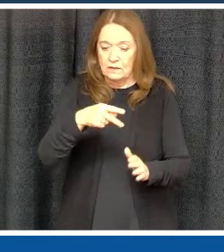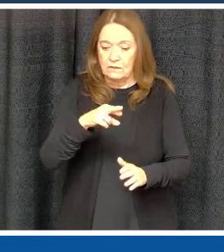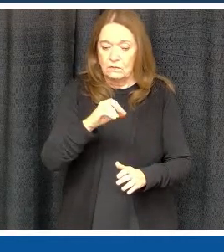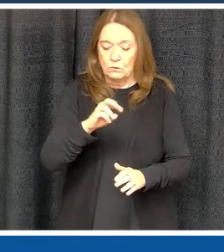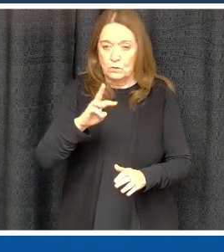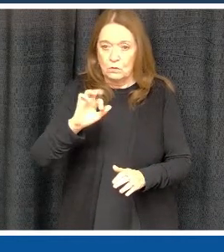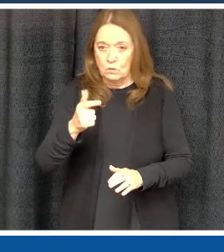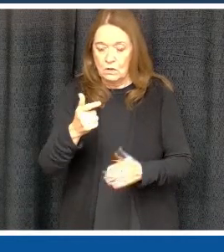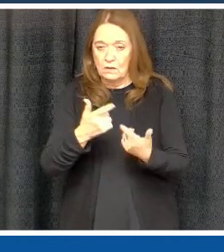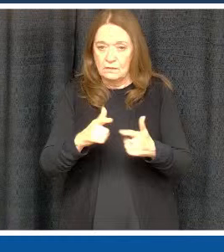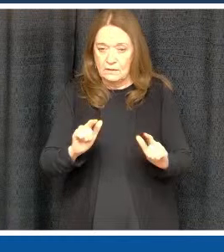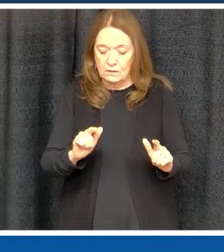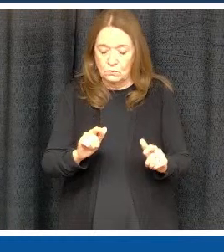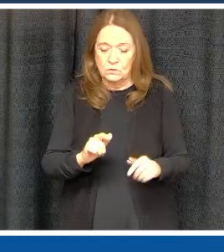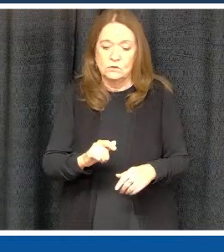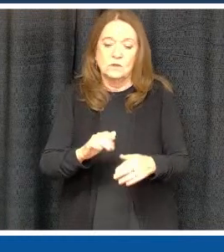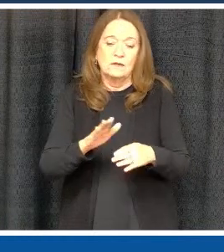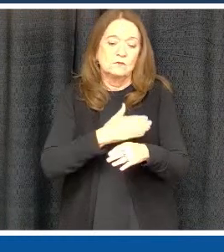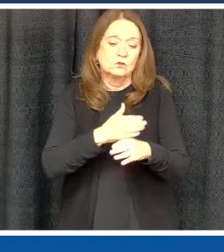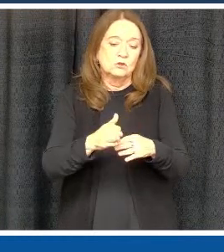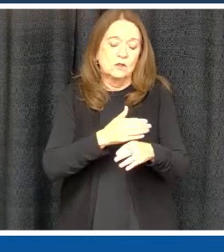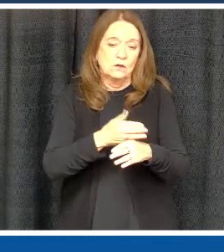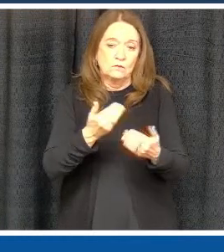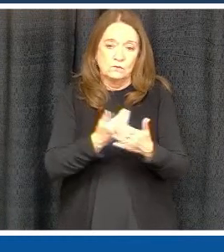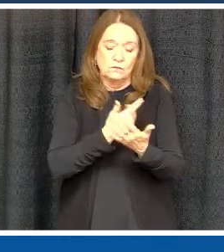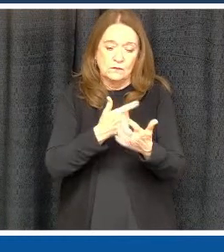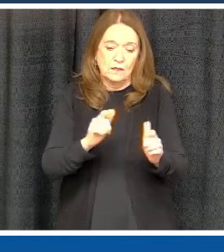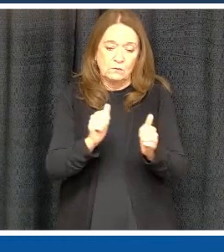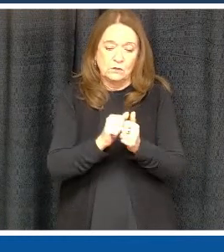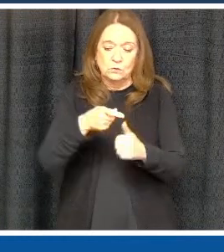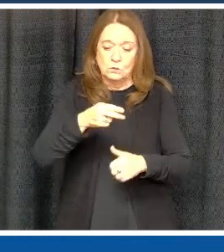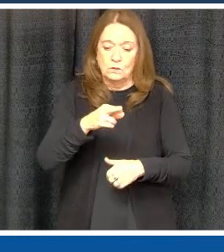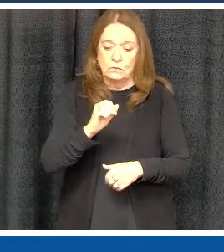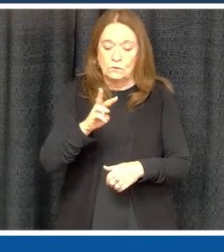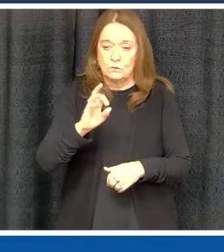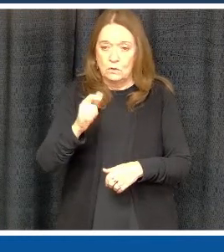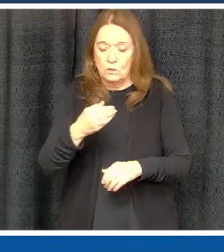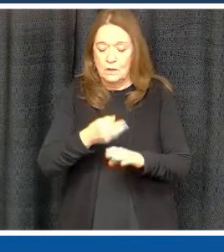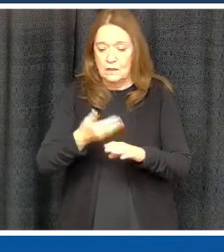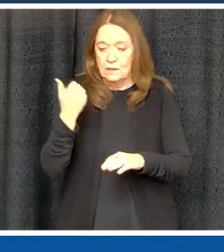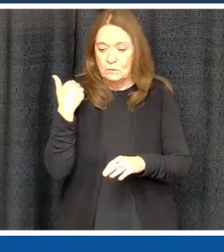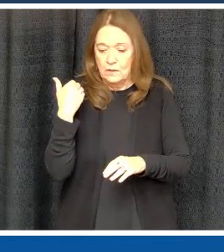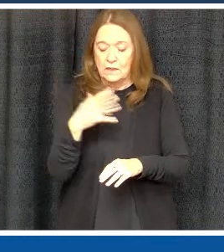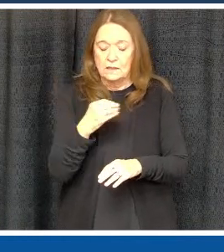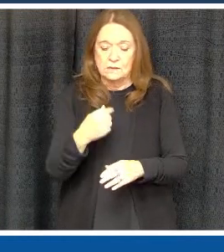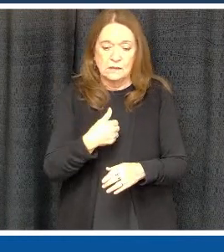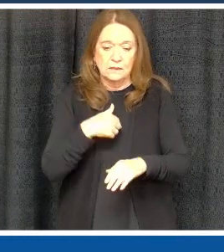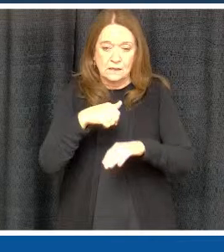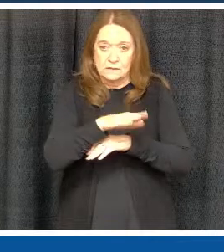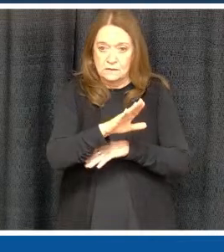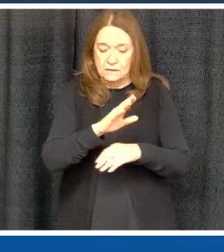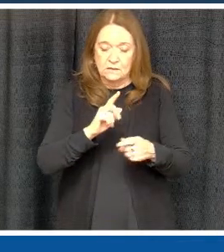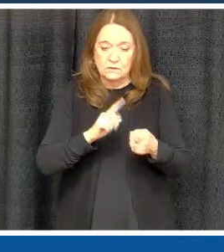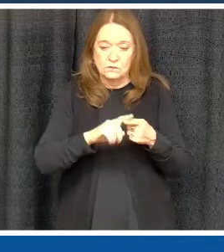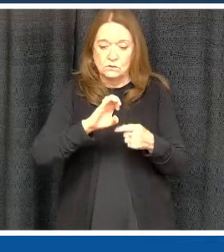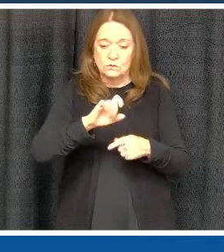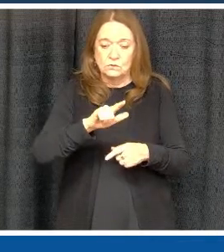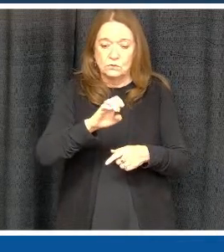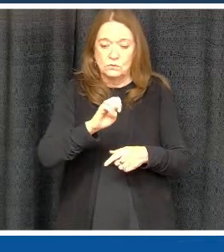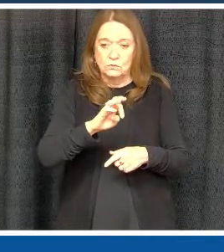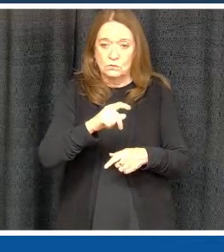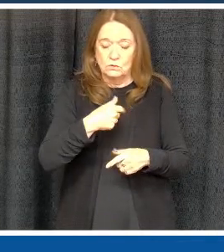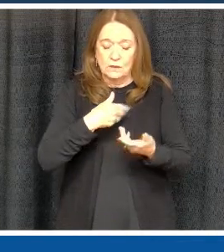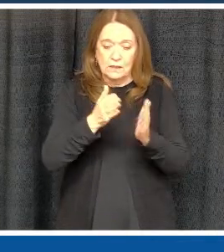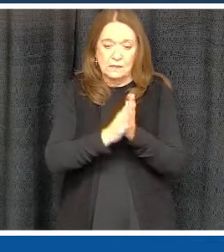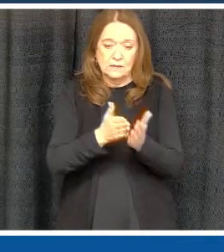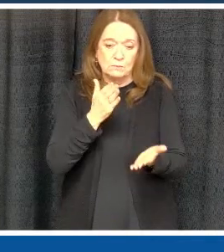language. I've shared the updated language for the ProWalk and in the past, and I sent it to the clerk. I'll ask that maybe